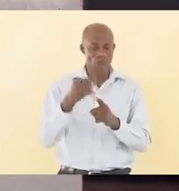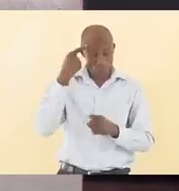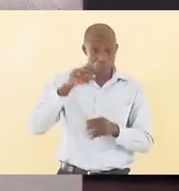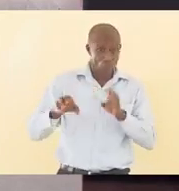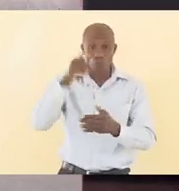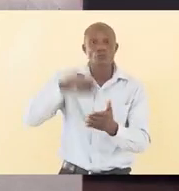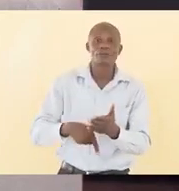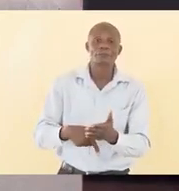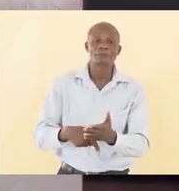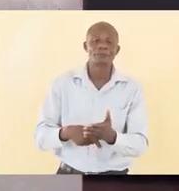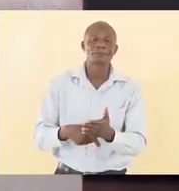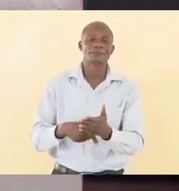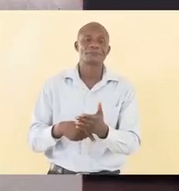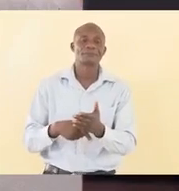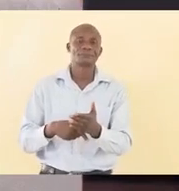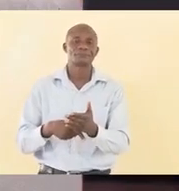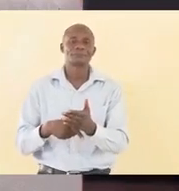what?